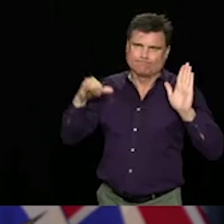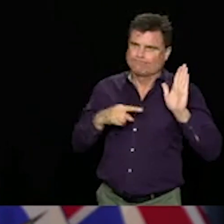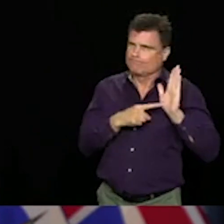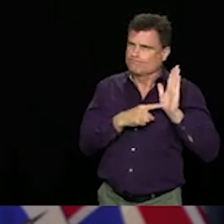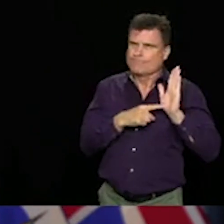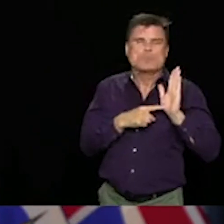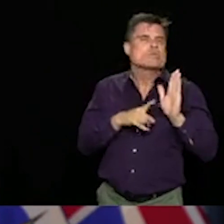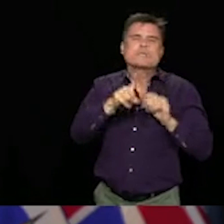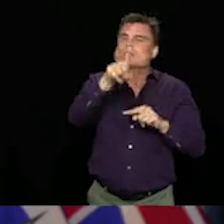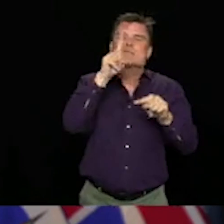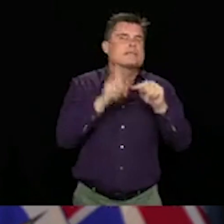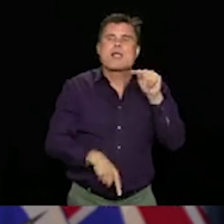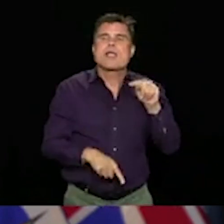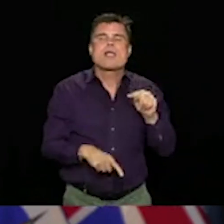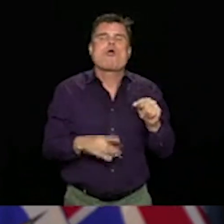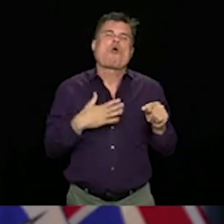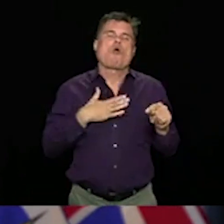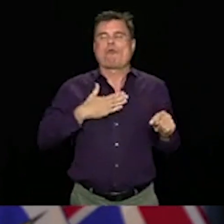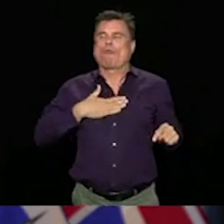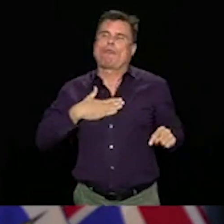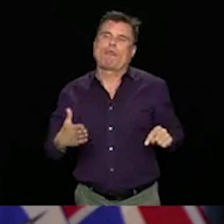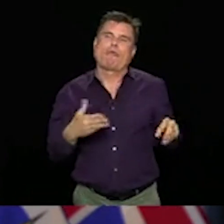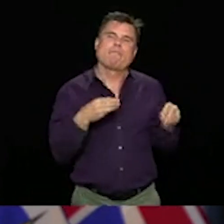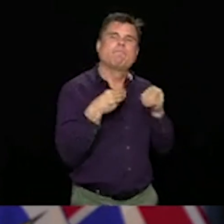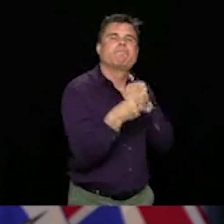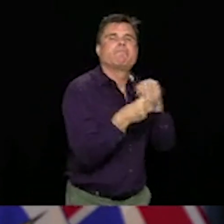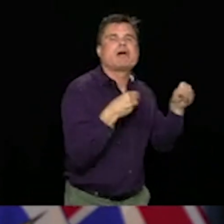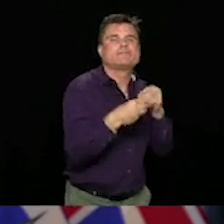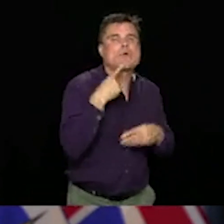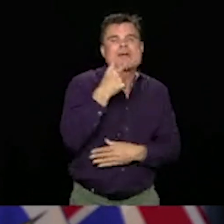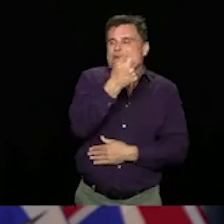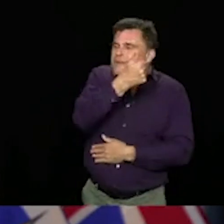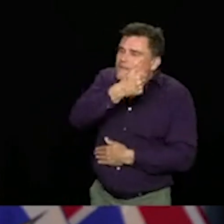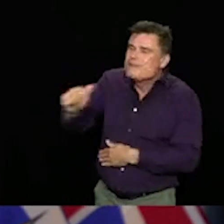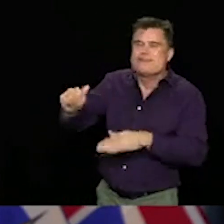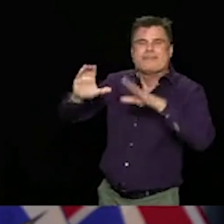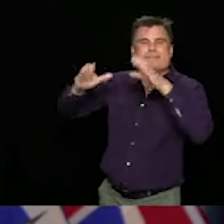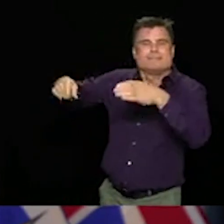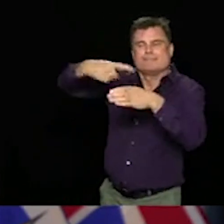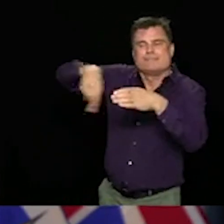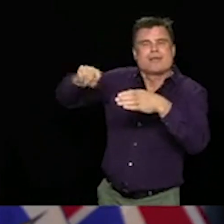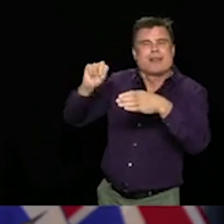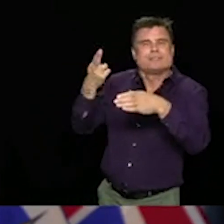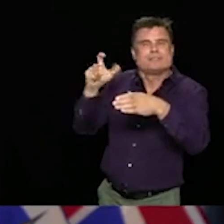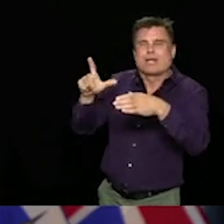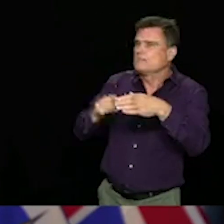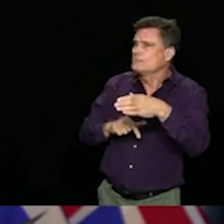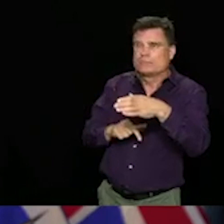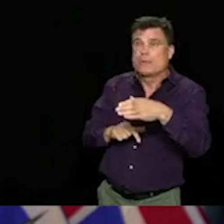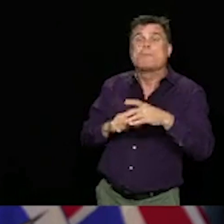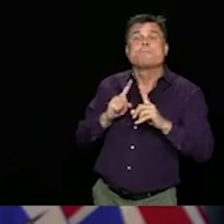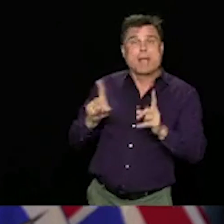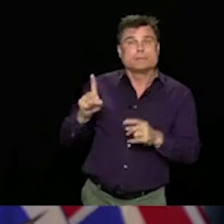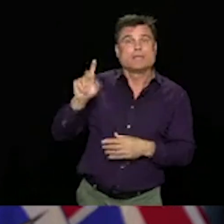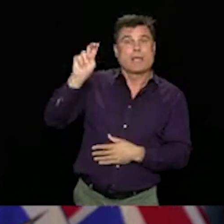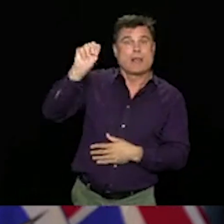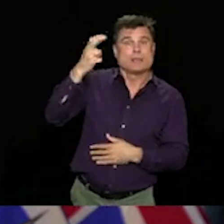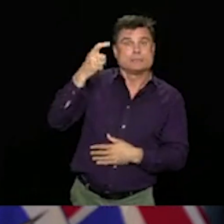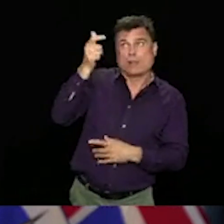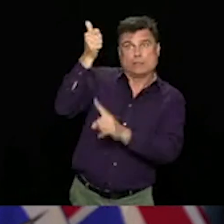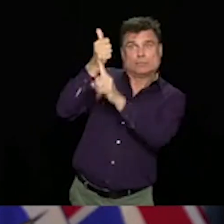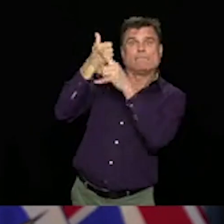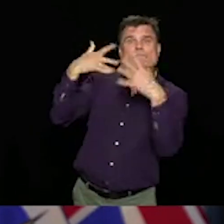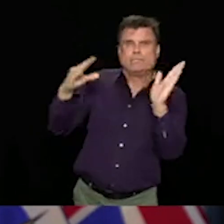the NHL or any other group. The NHL has provided a proposal for consideration by federal and